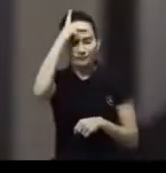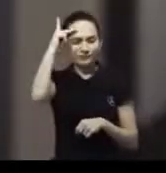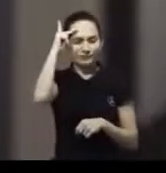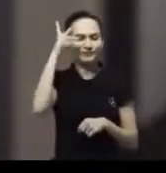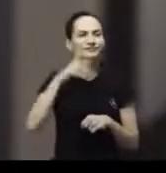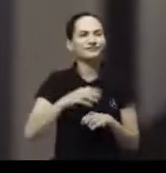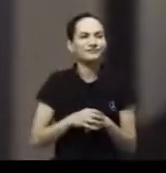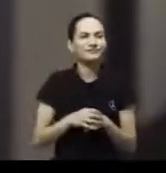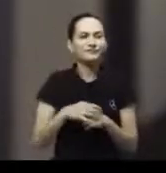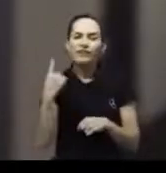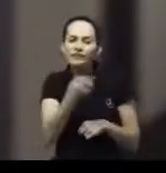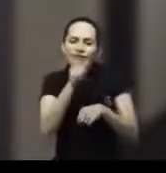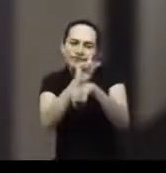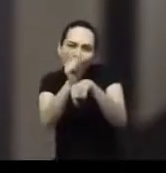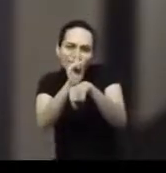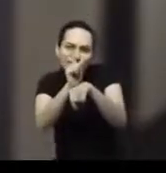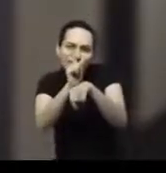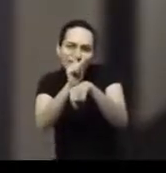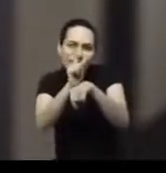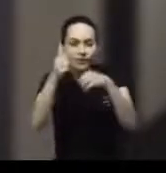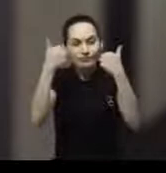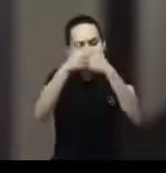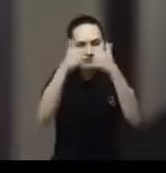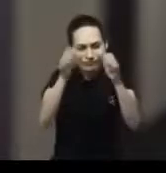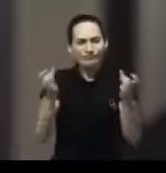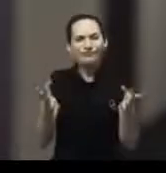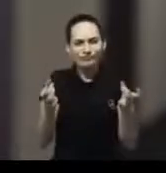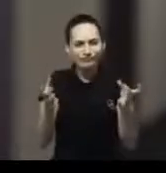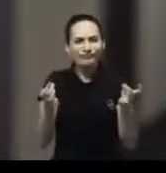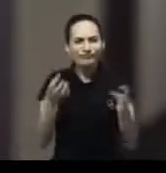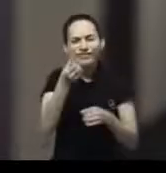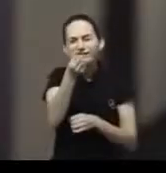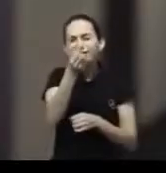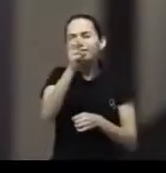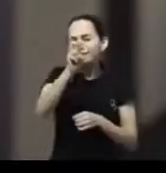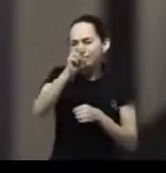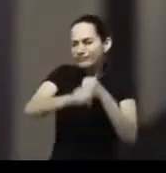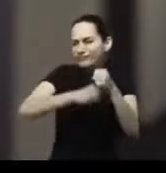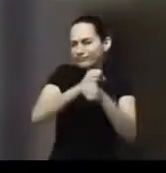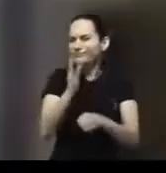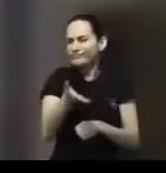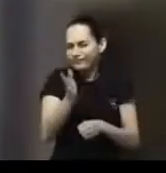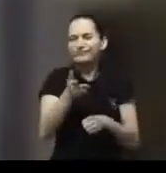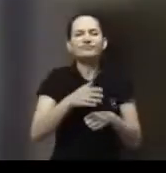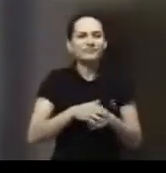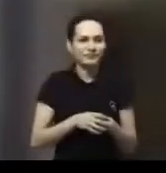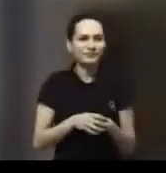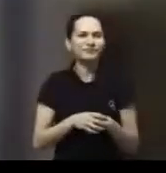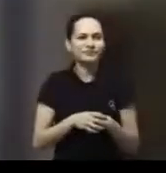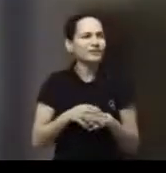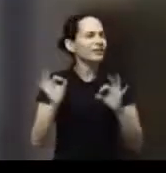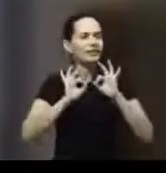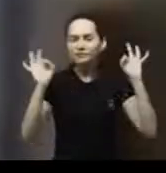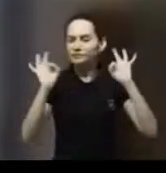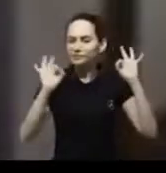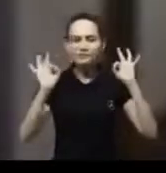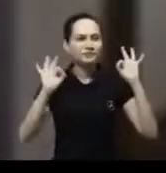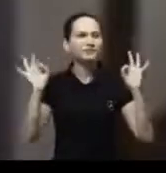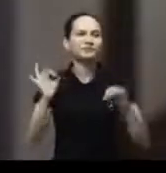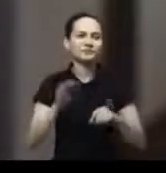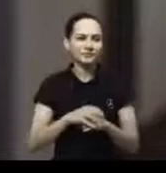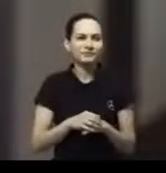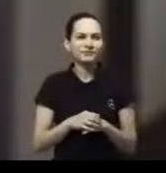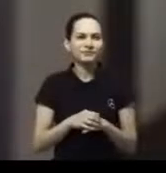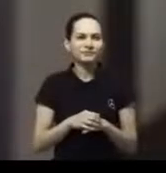and leading baixo saiu sem Brazil in series with friends At Last music